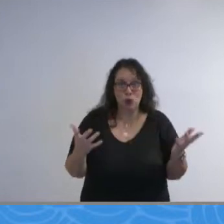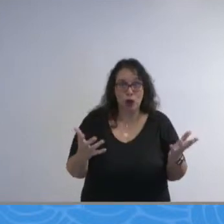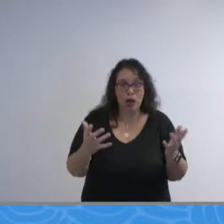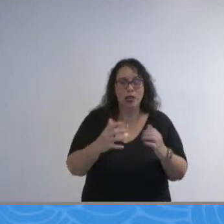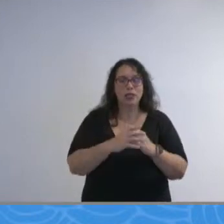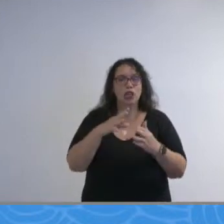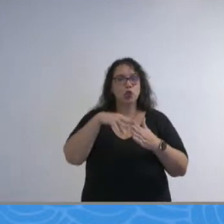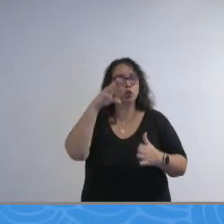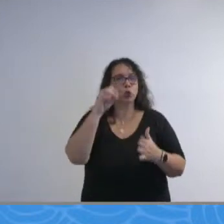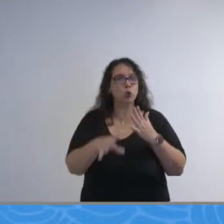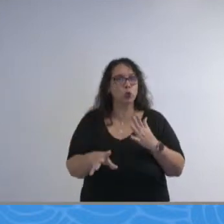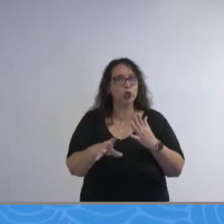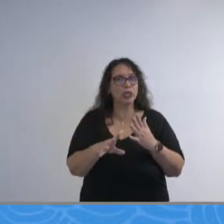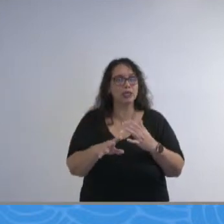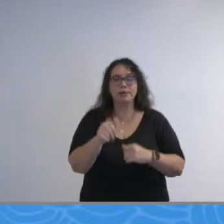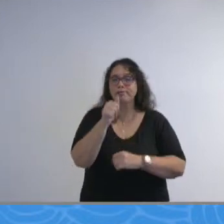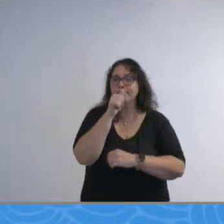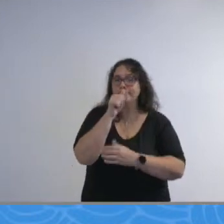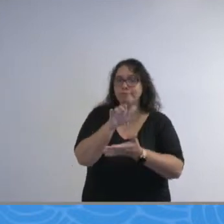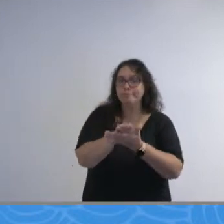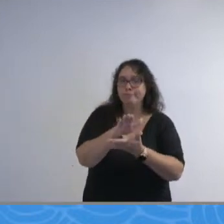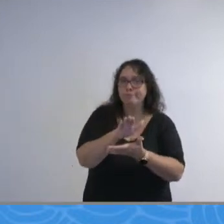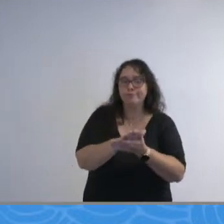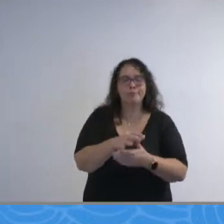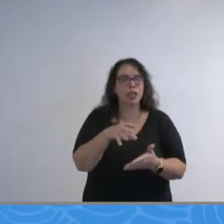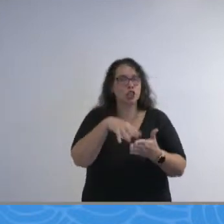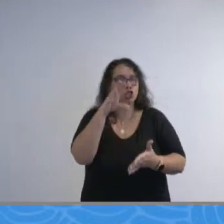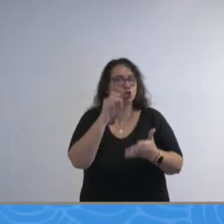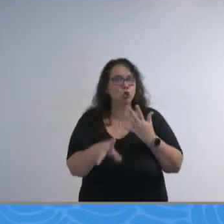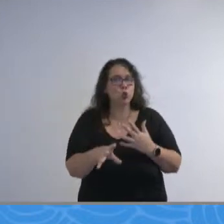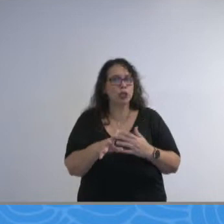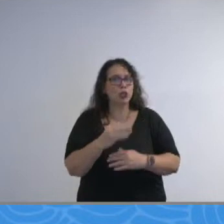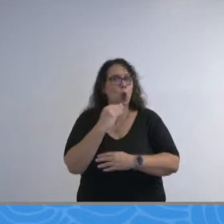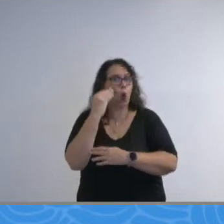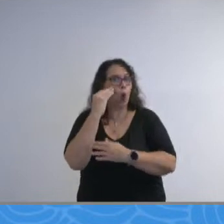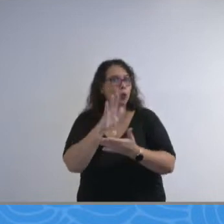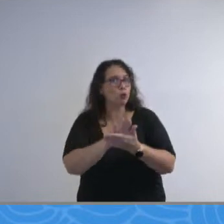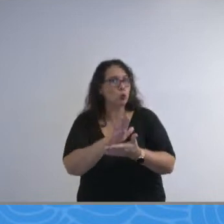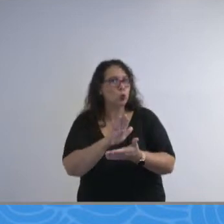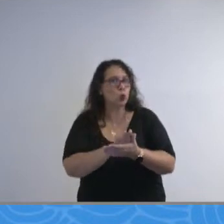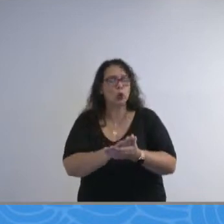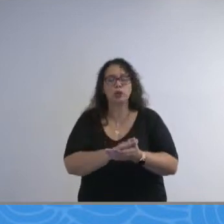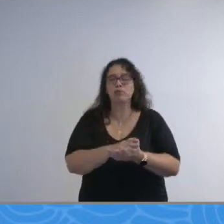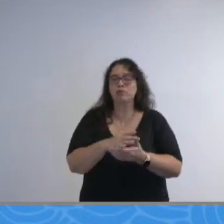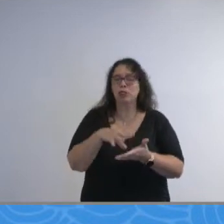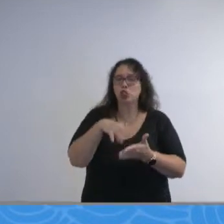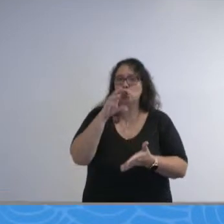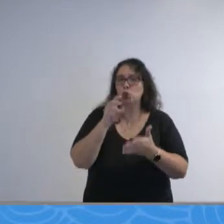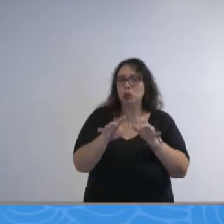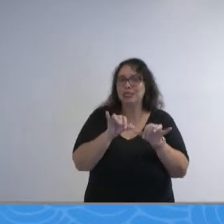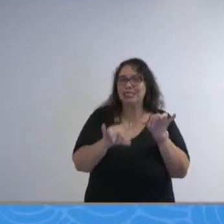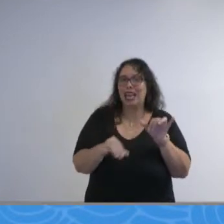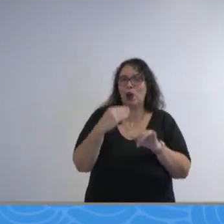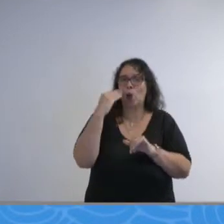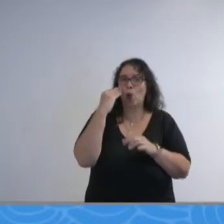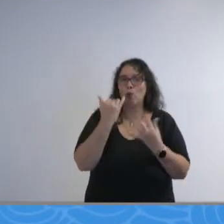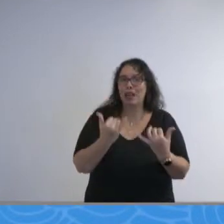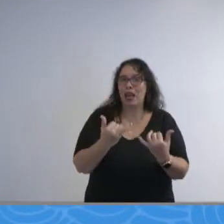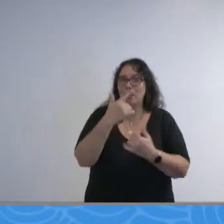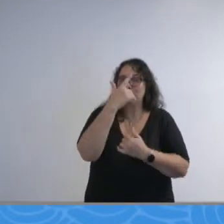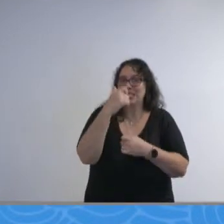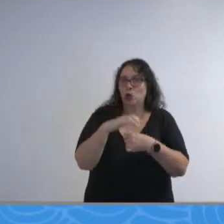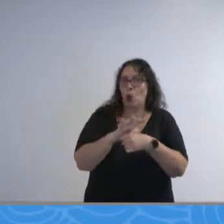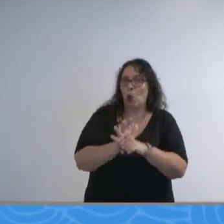example, students who are in private school or students who are being homeschooled, students who are staying at home right now because of